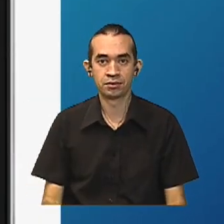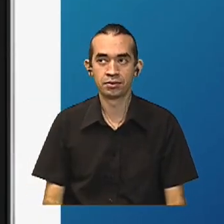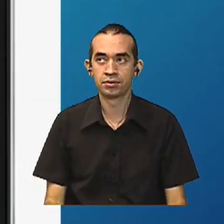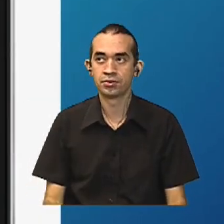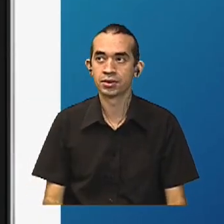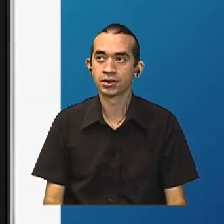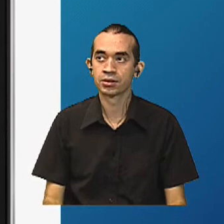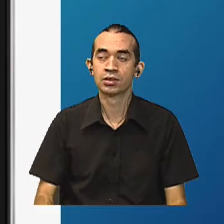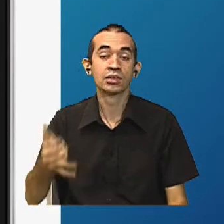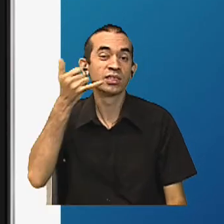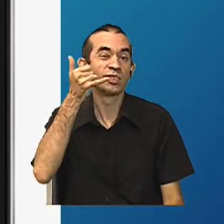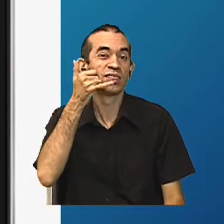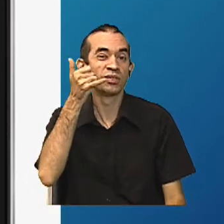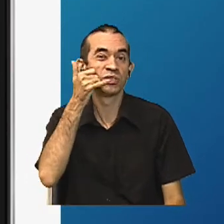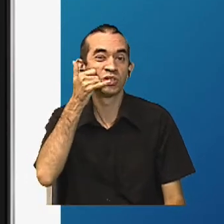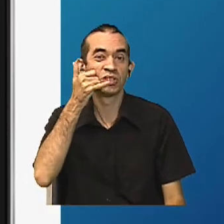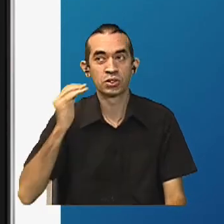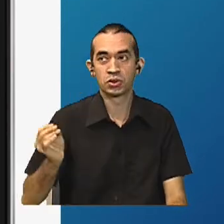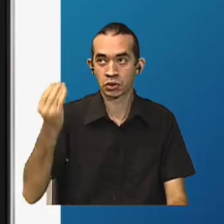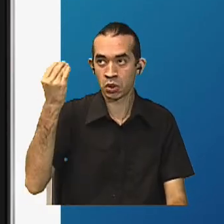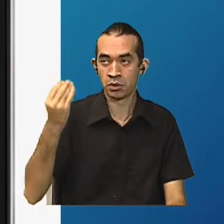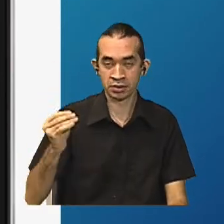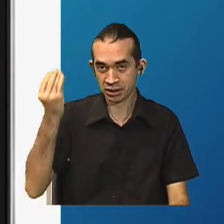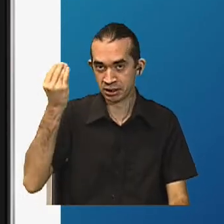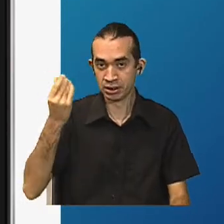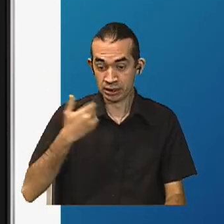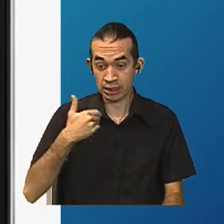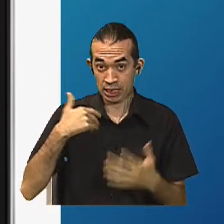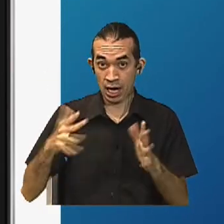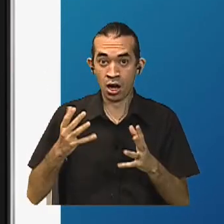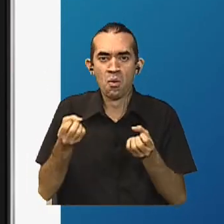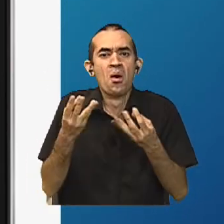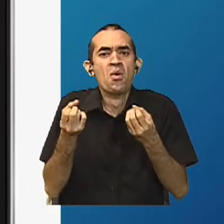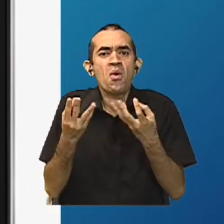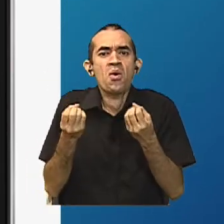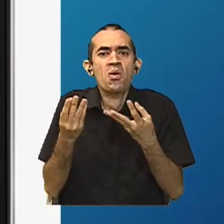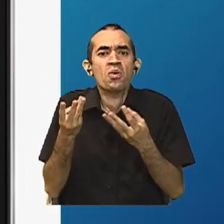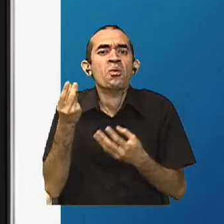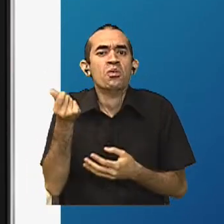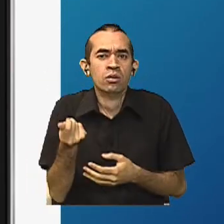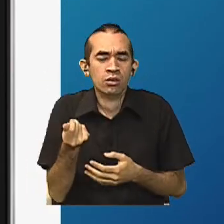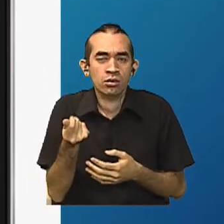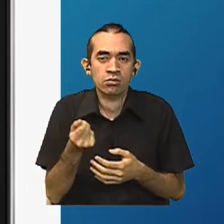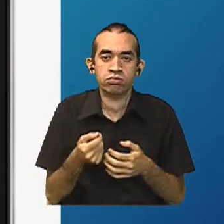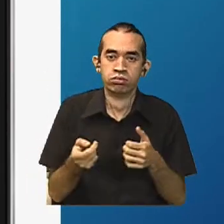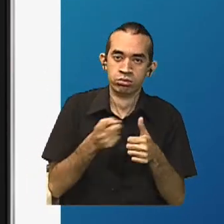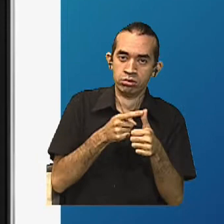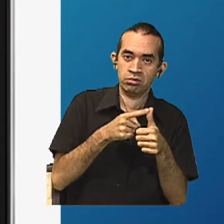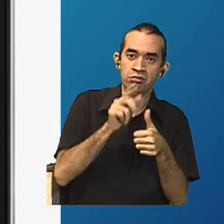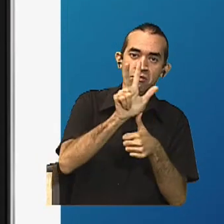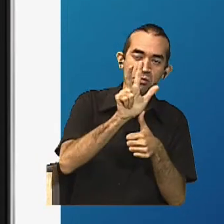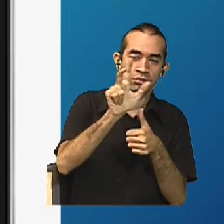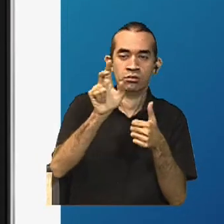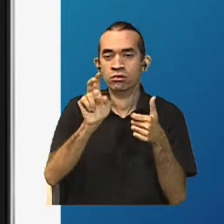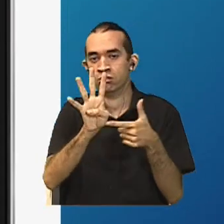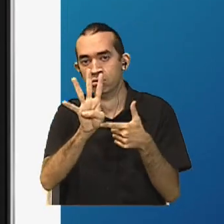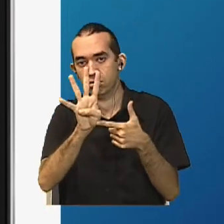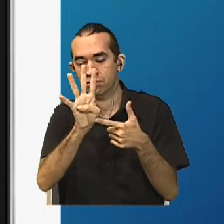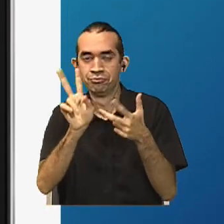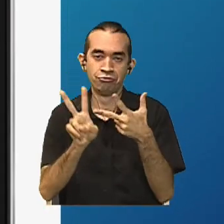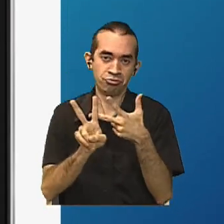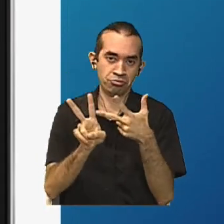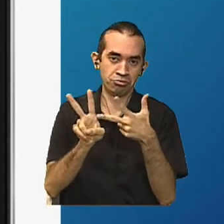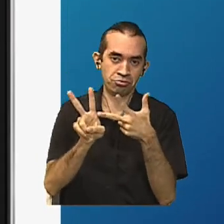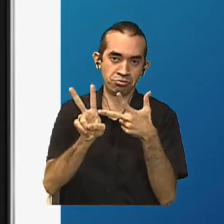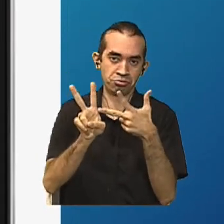How many phones does the young man already have? 3, 4, 2.